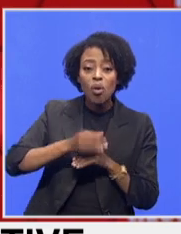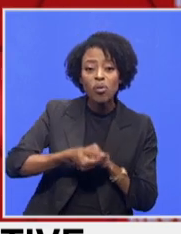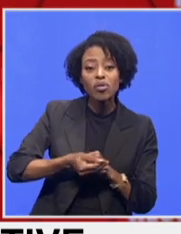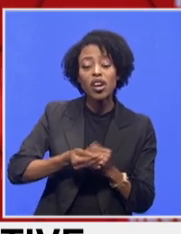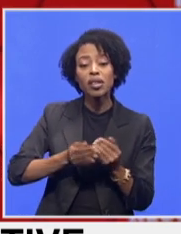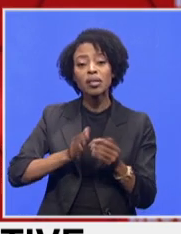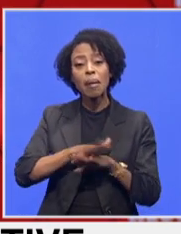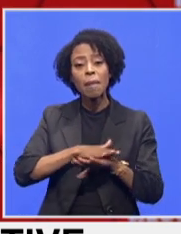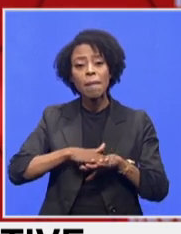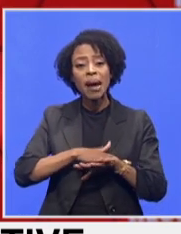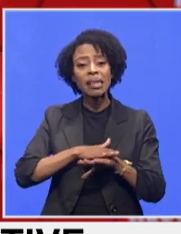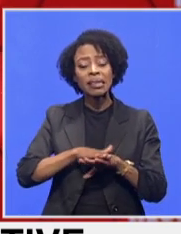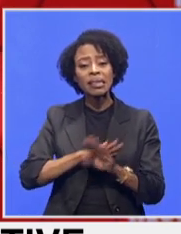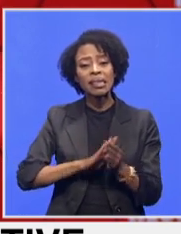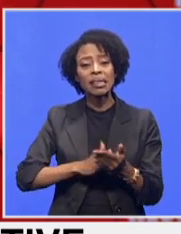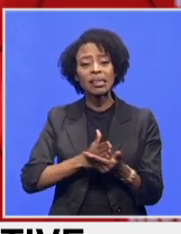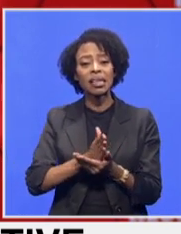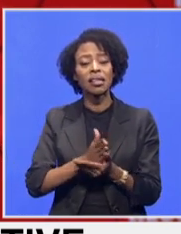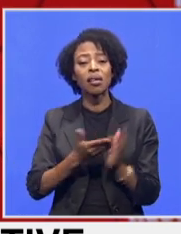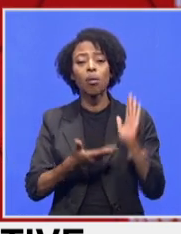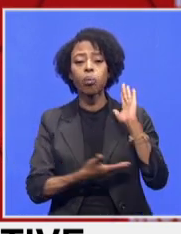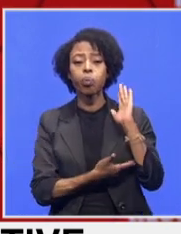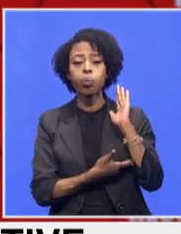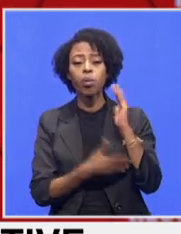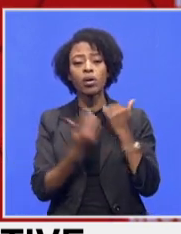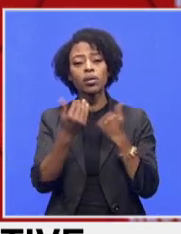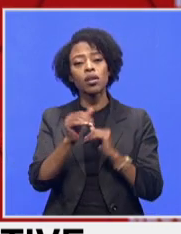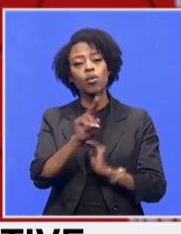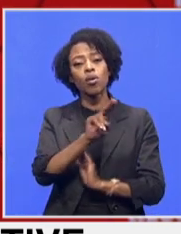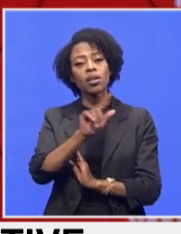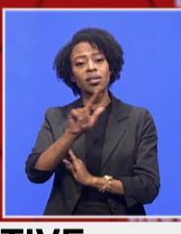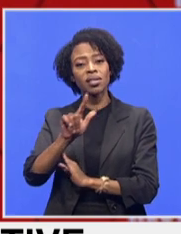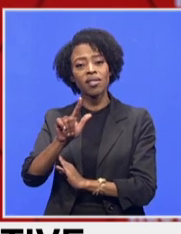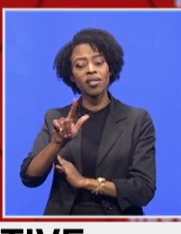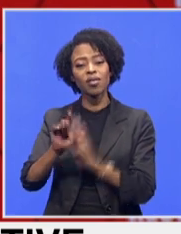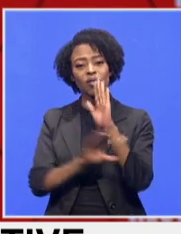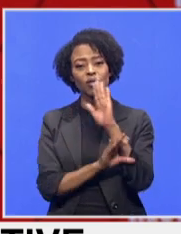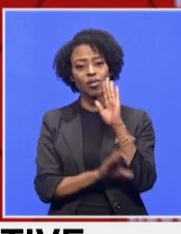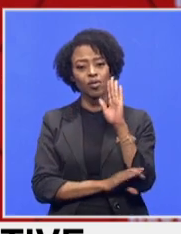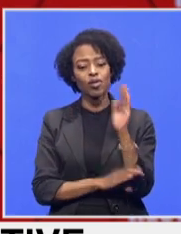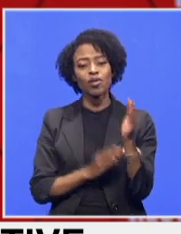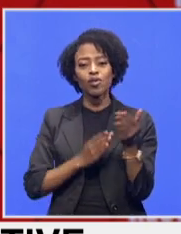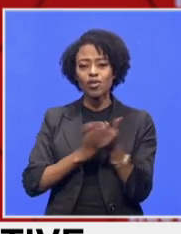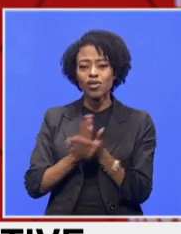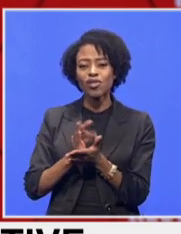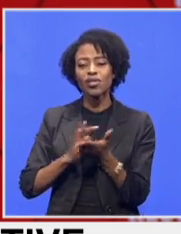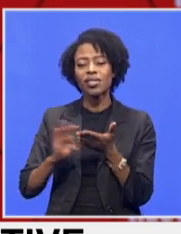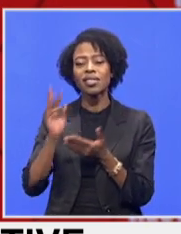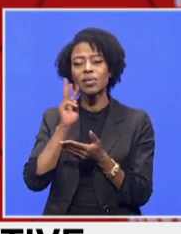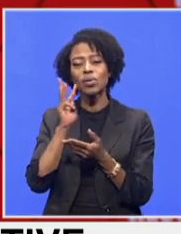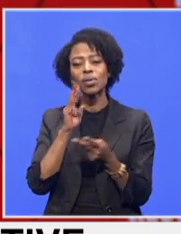accrue from Section 27 of the Constitution, the right to clean water,